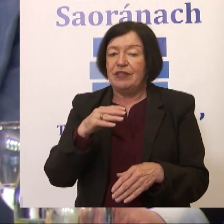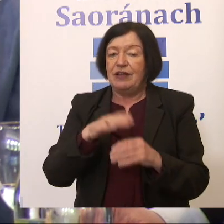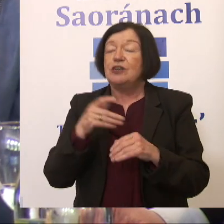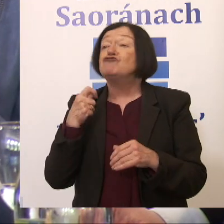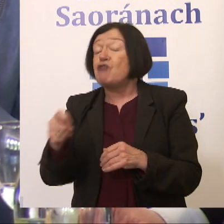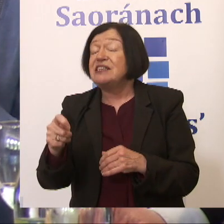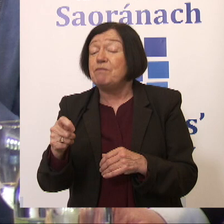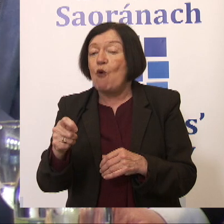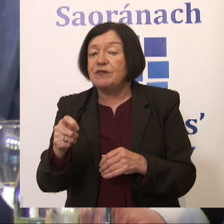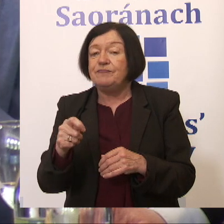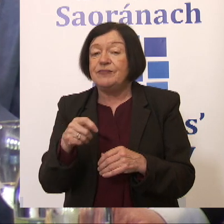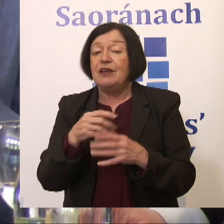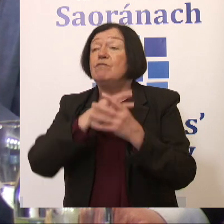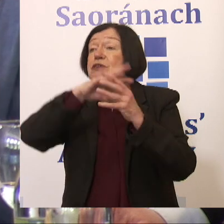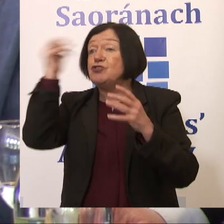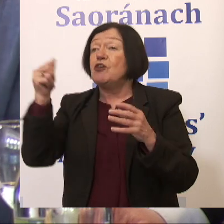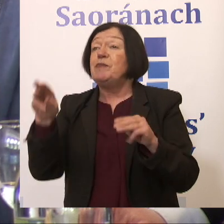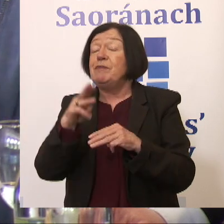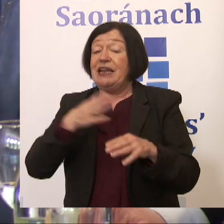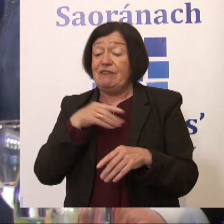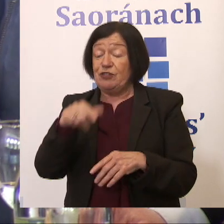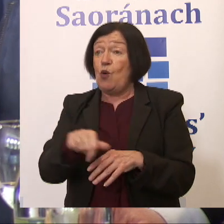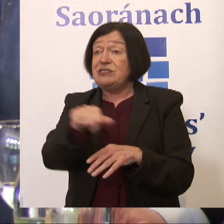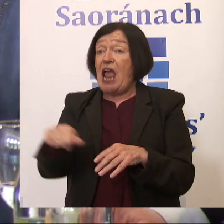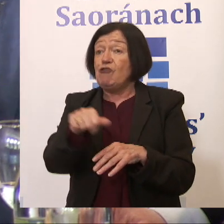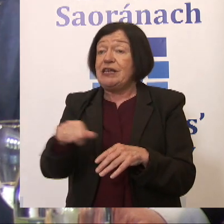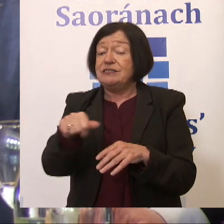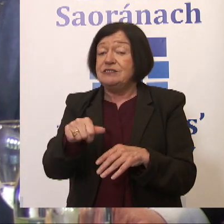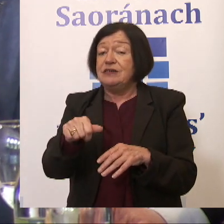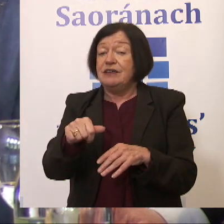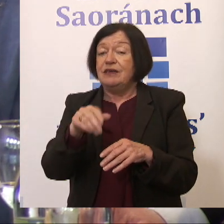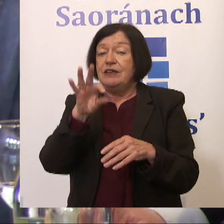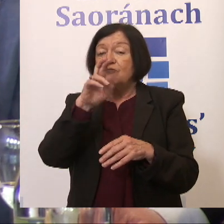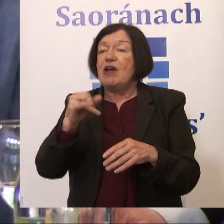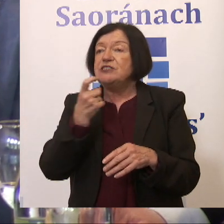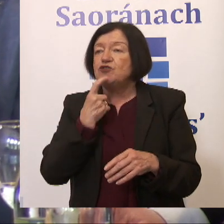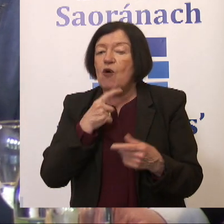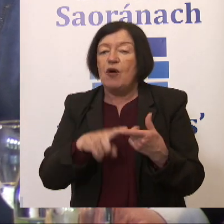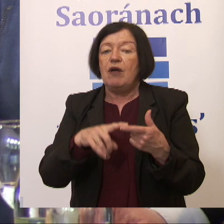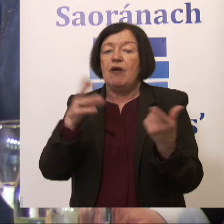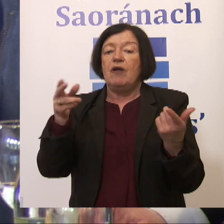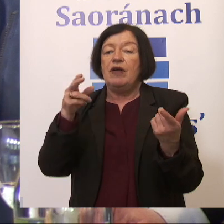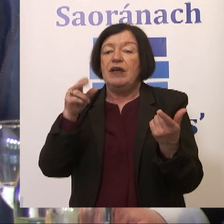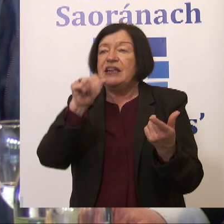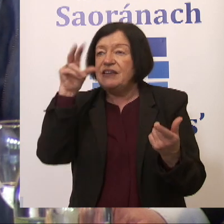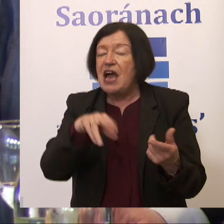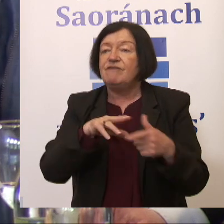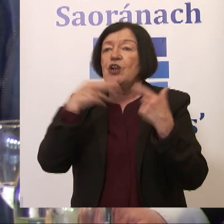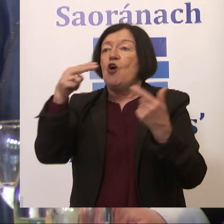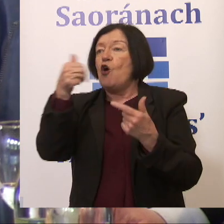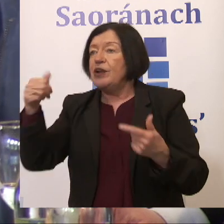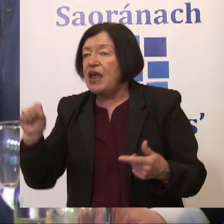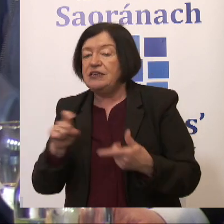transport, because the majority of people living in Greystones or Navan or Naas or Kildare